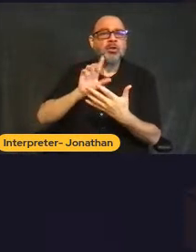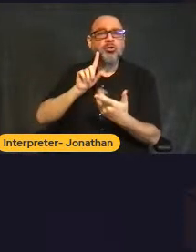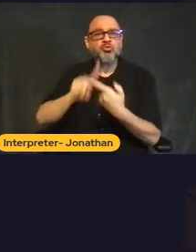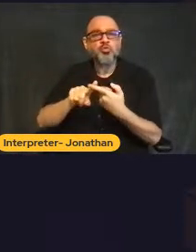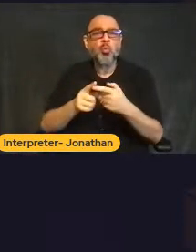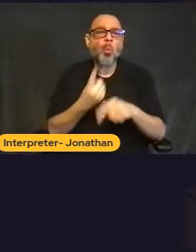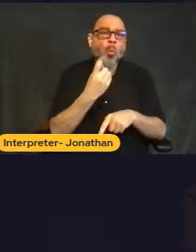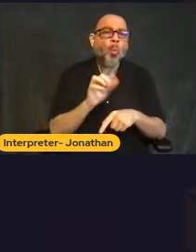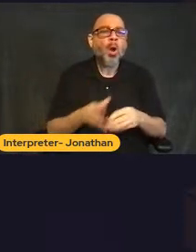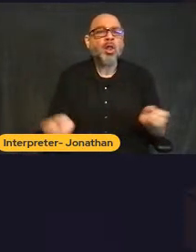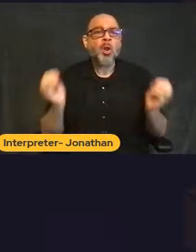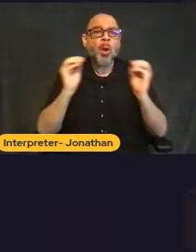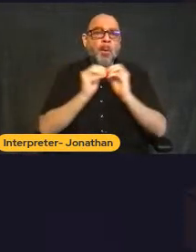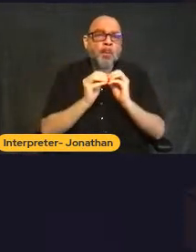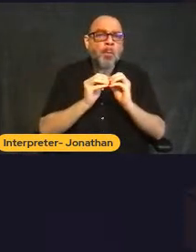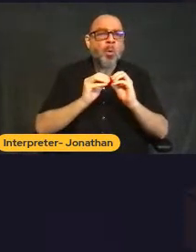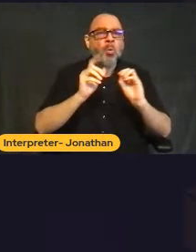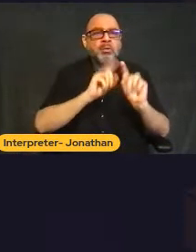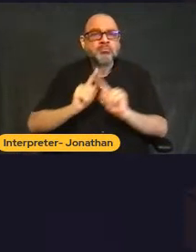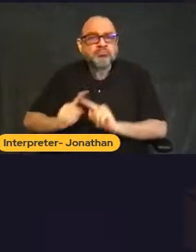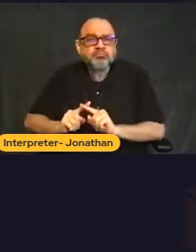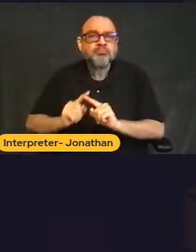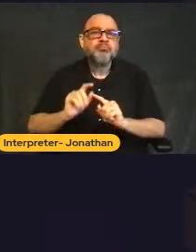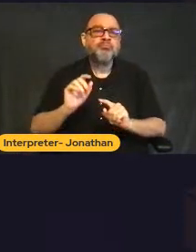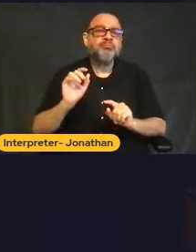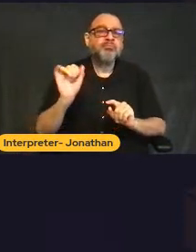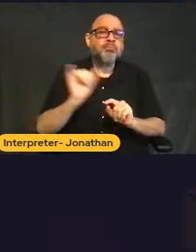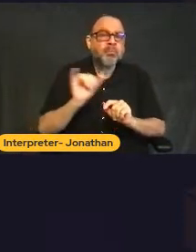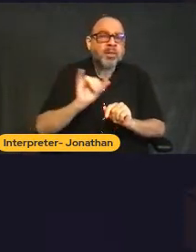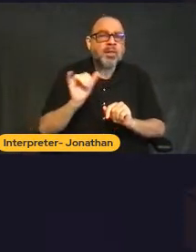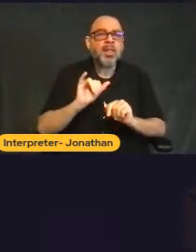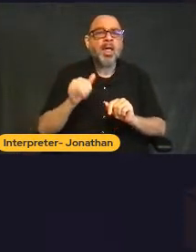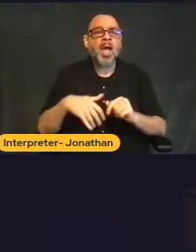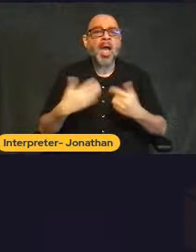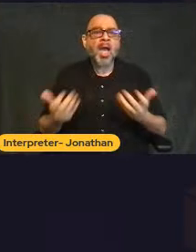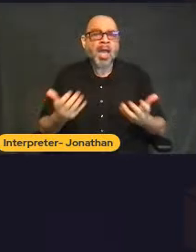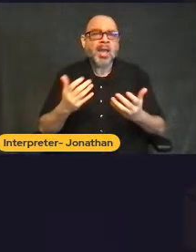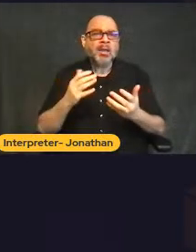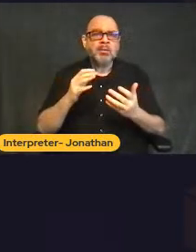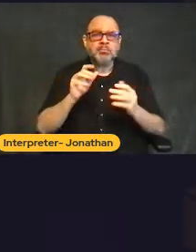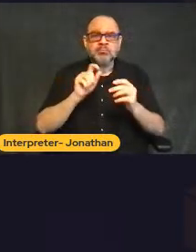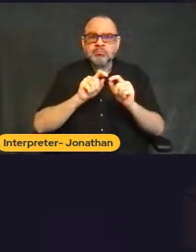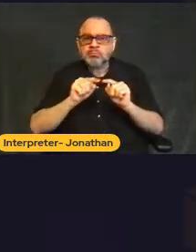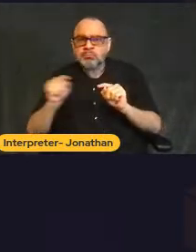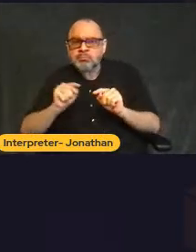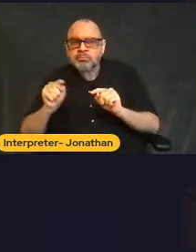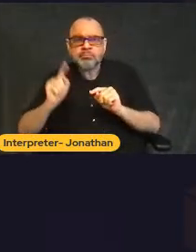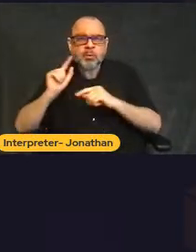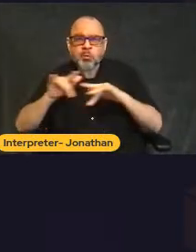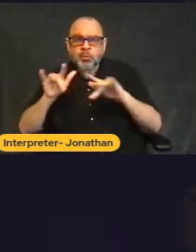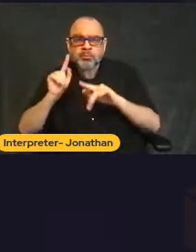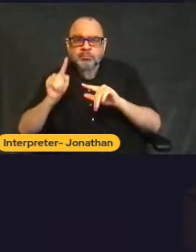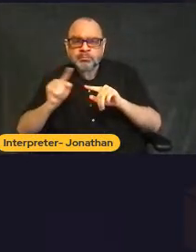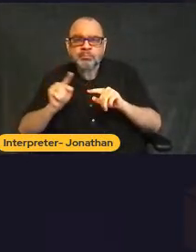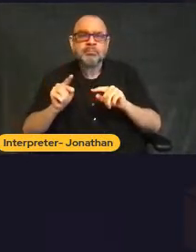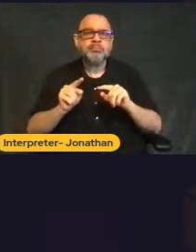more AWS resources. For example, S3.bucket maps onto a bucket in S3.